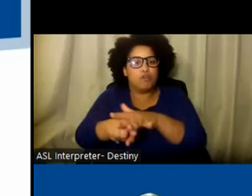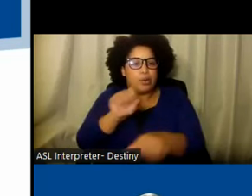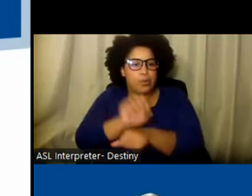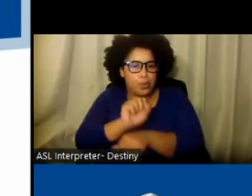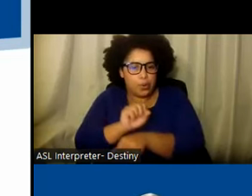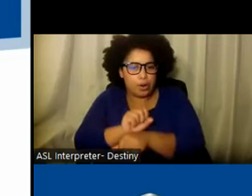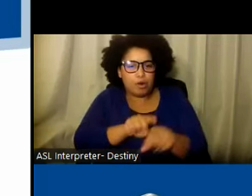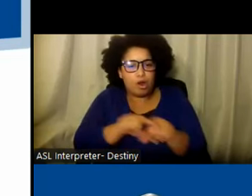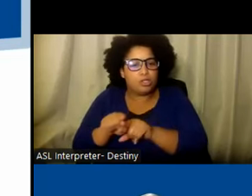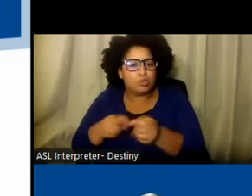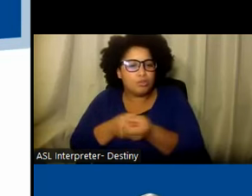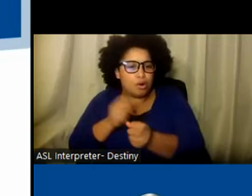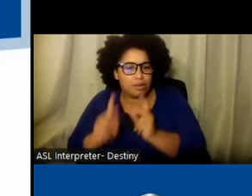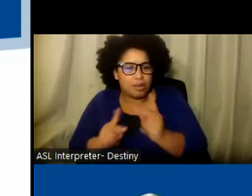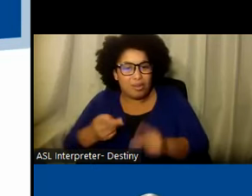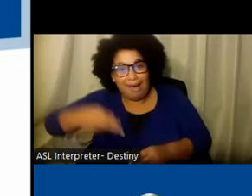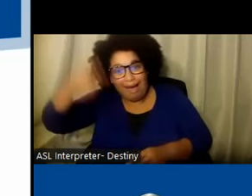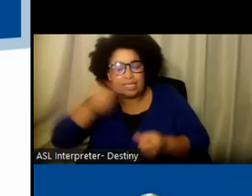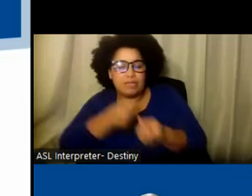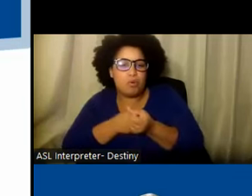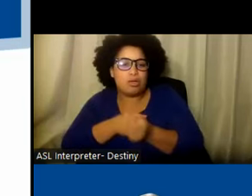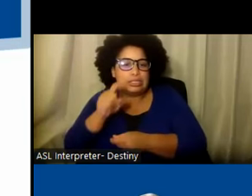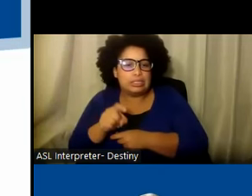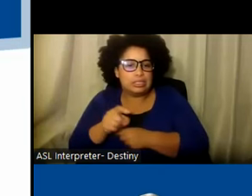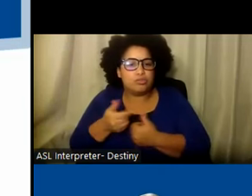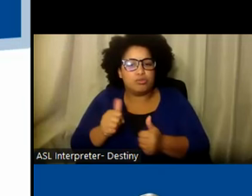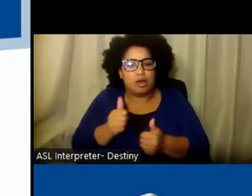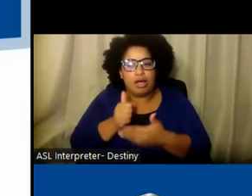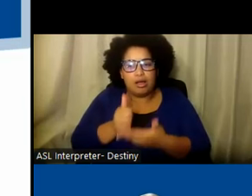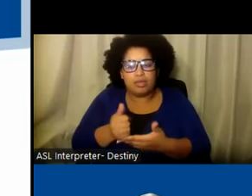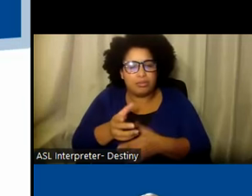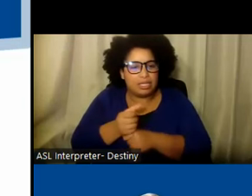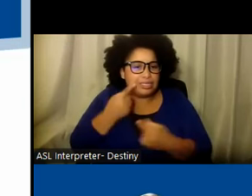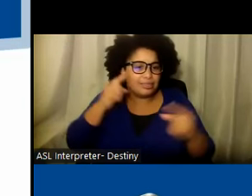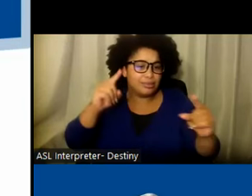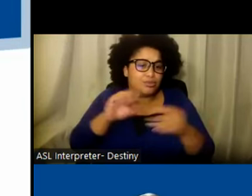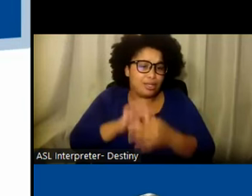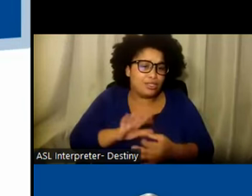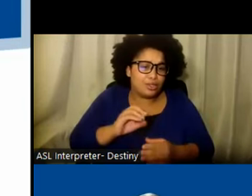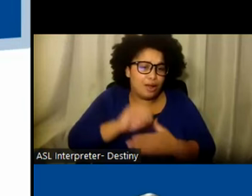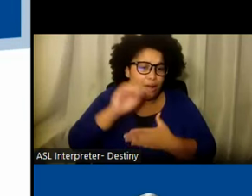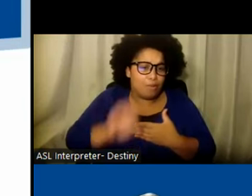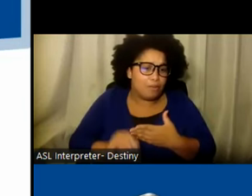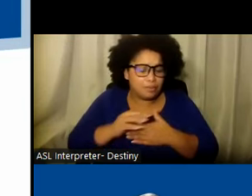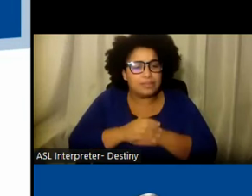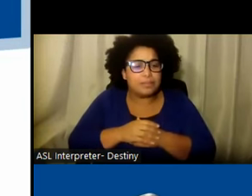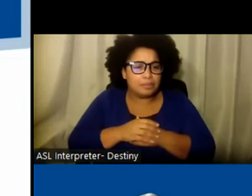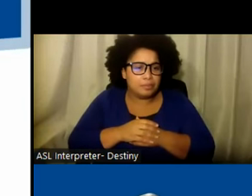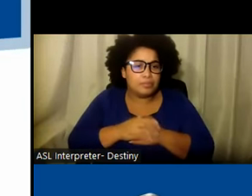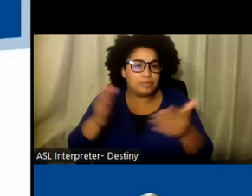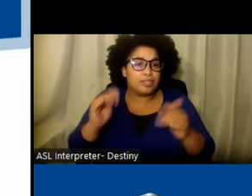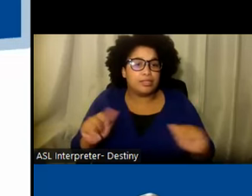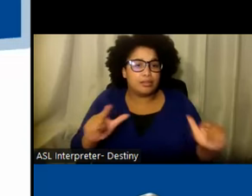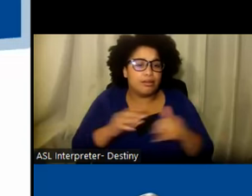supporting folks with high support needs to try to achieve success in employment outcomes. Next slide,